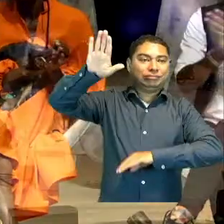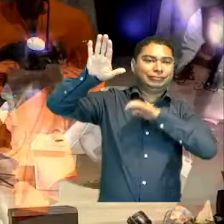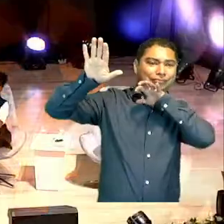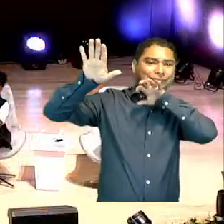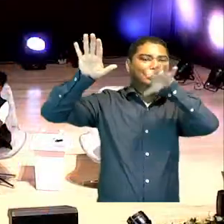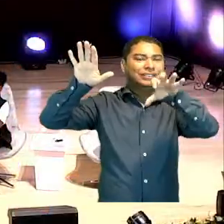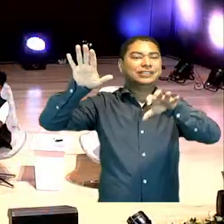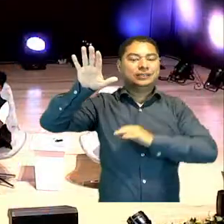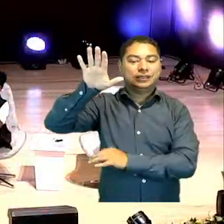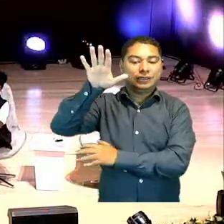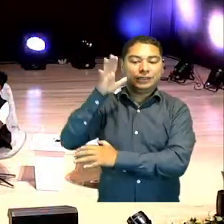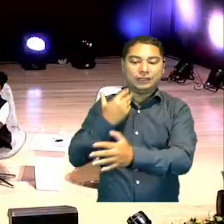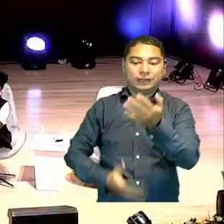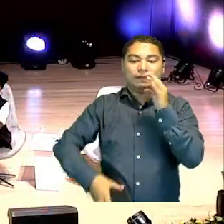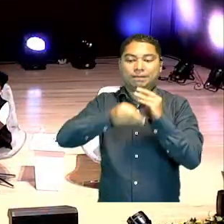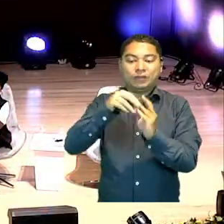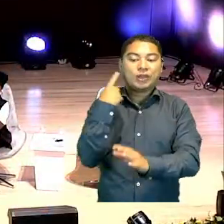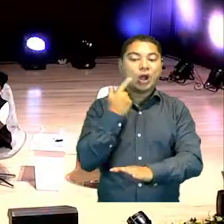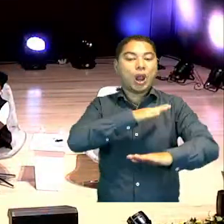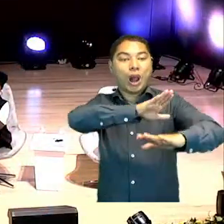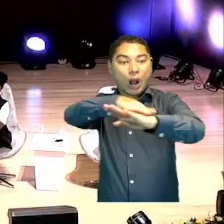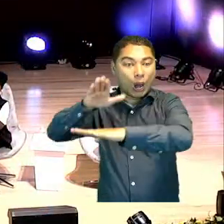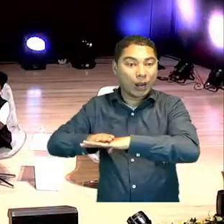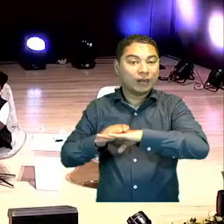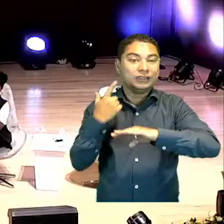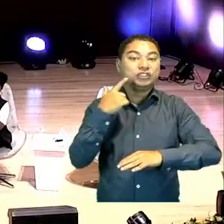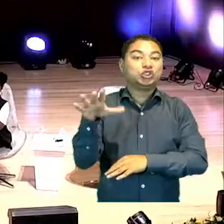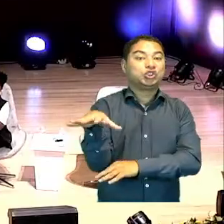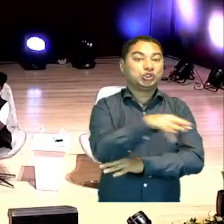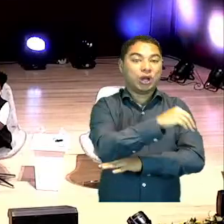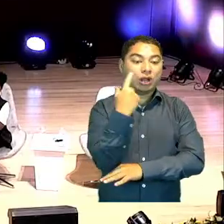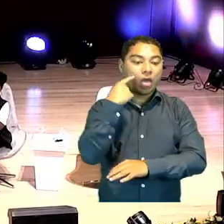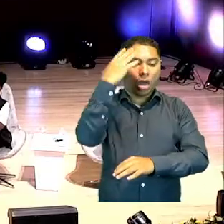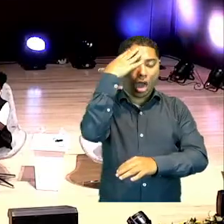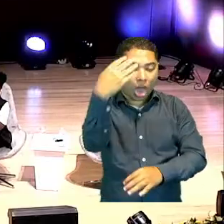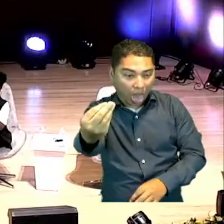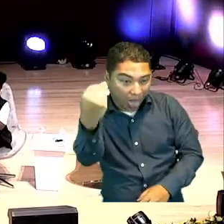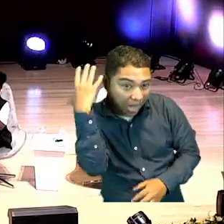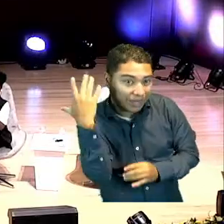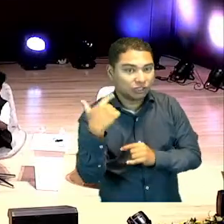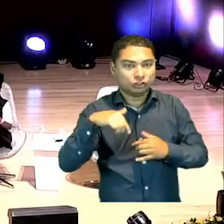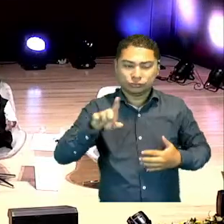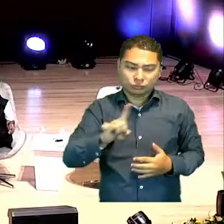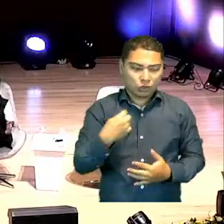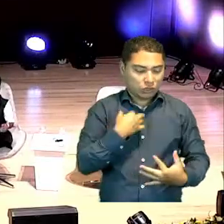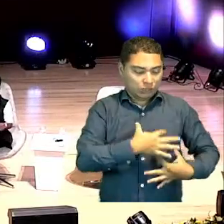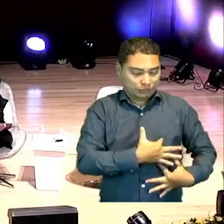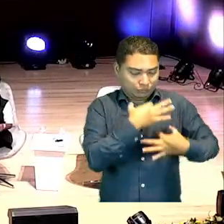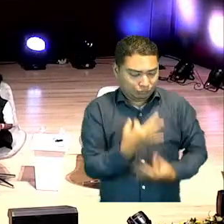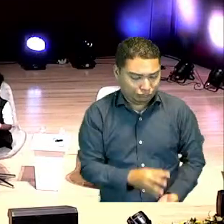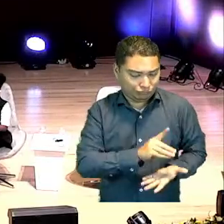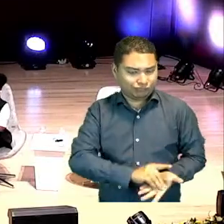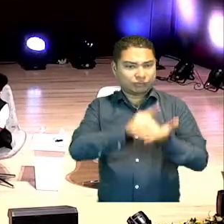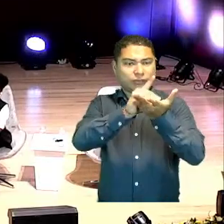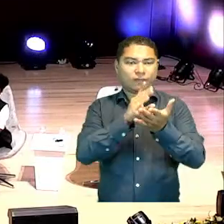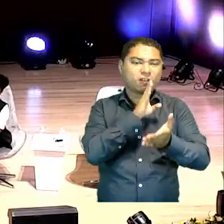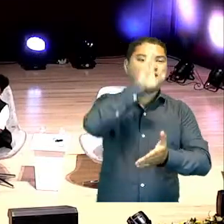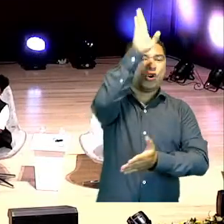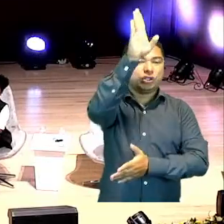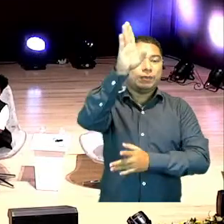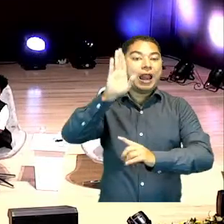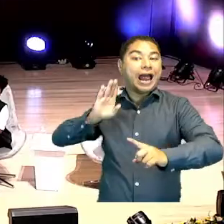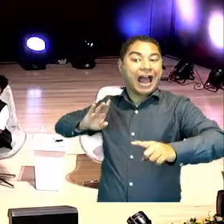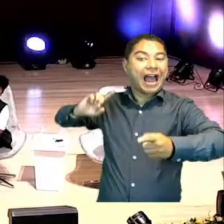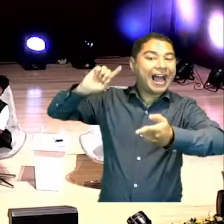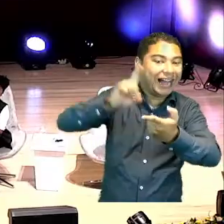voices and can do it single-heartedly. And let's not forget that this is something that we